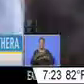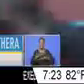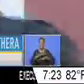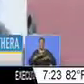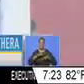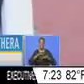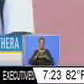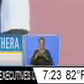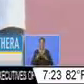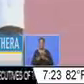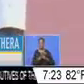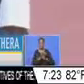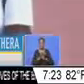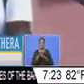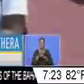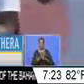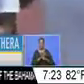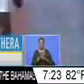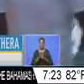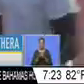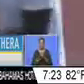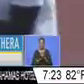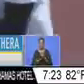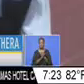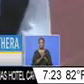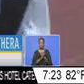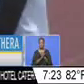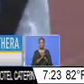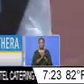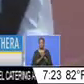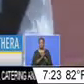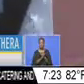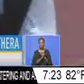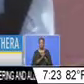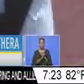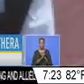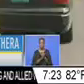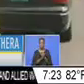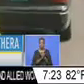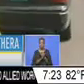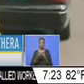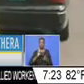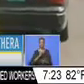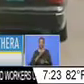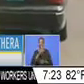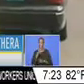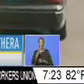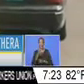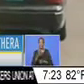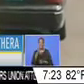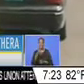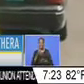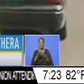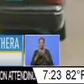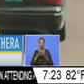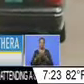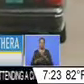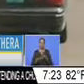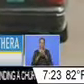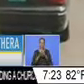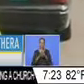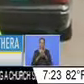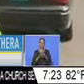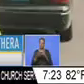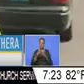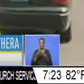is taking her up on the task, and he has something particular in mind. We really need more support from